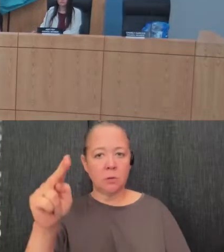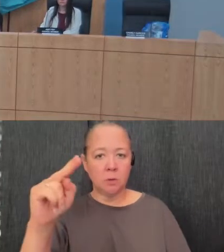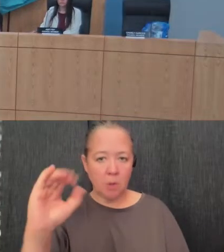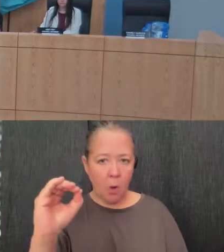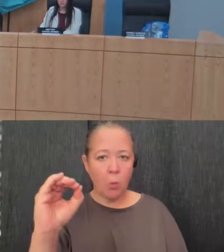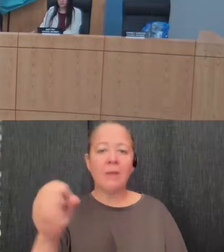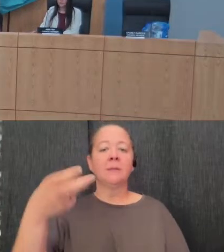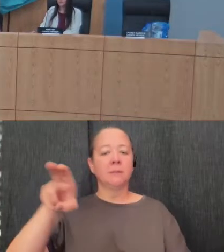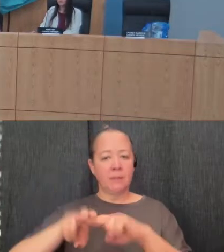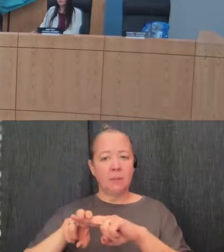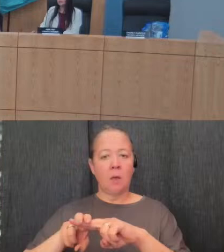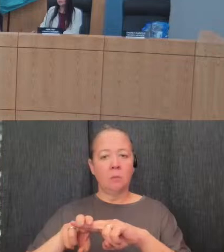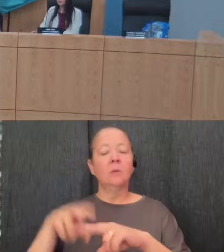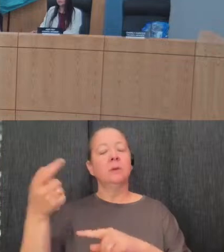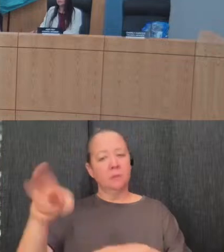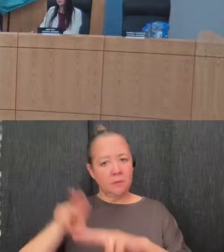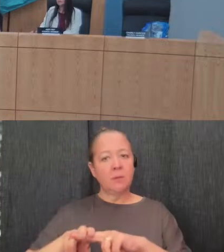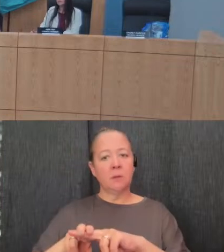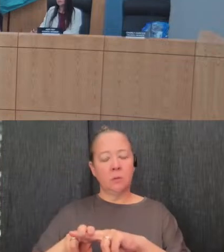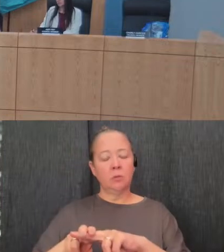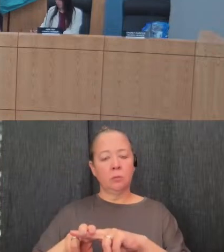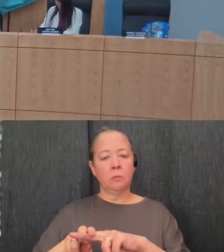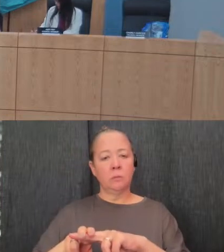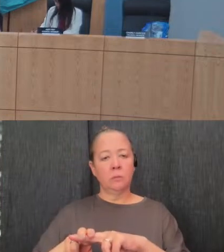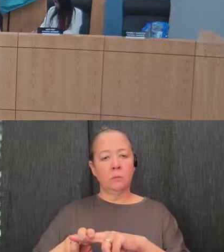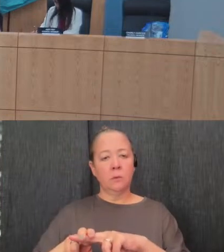sit down. Sit down.